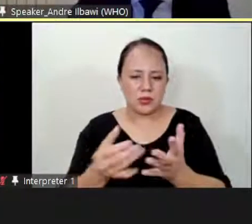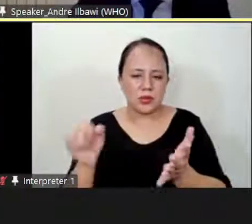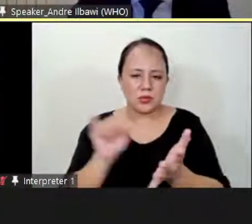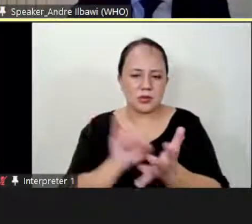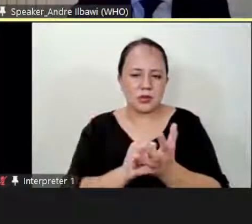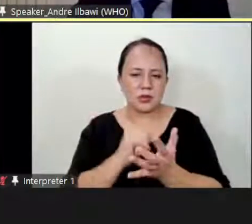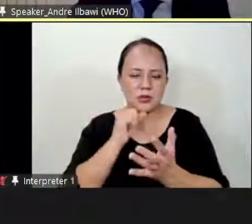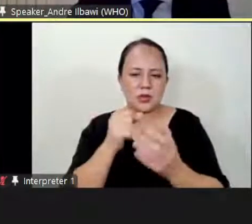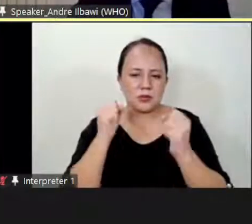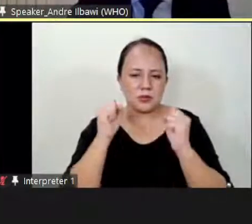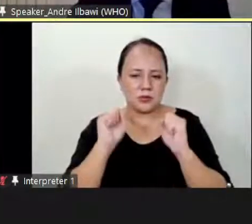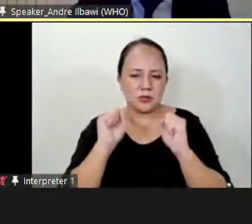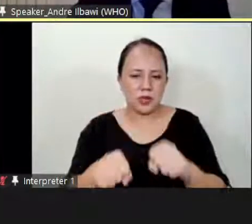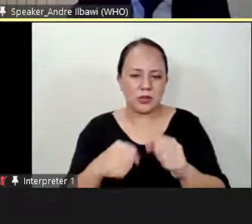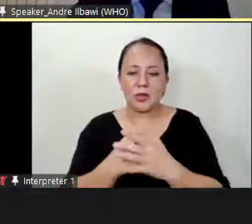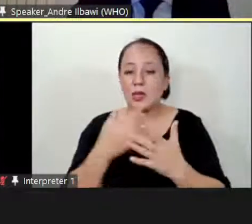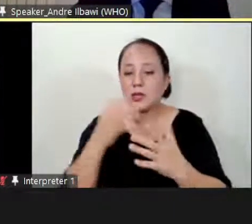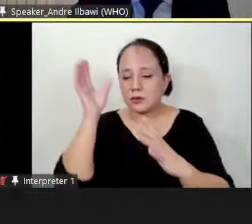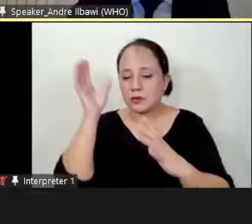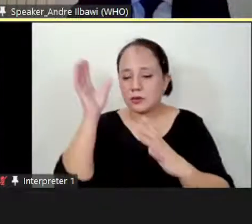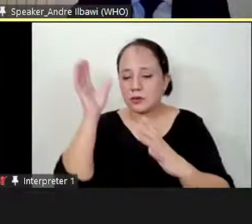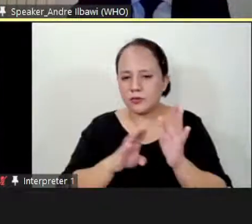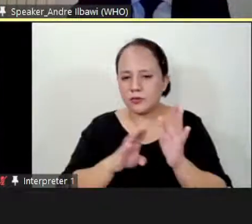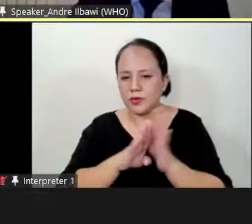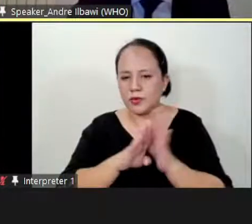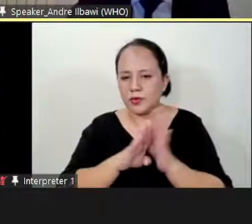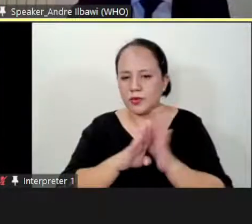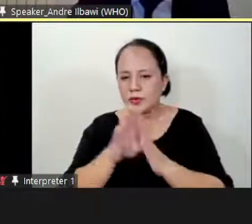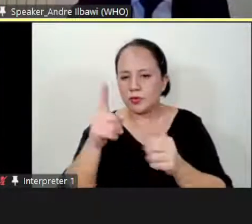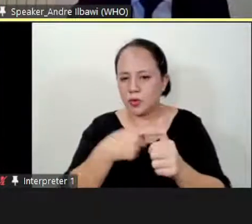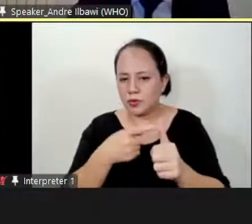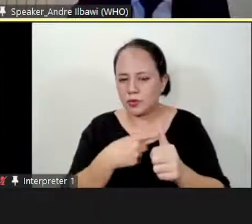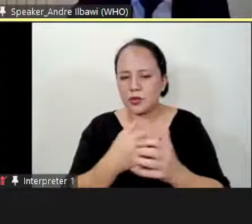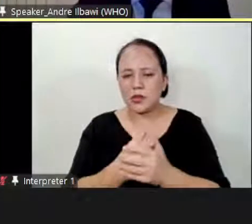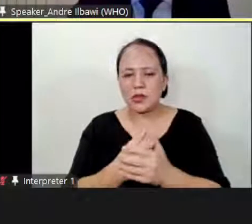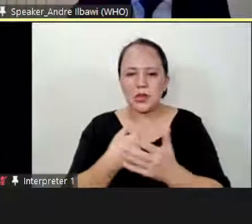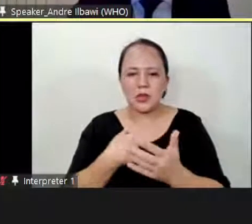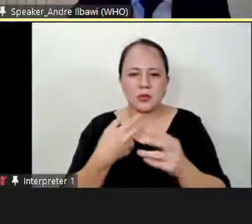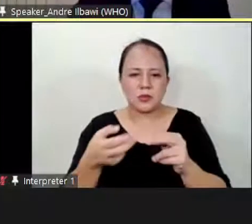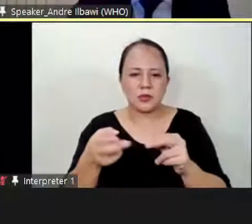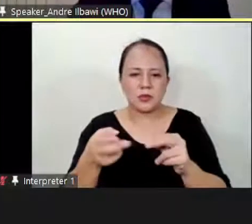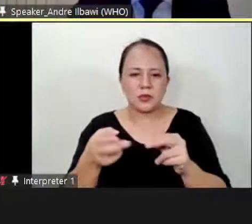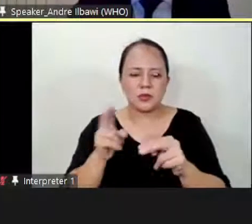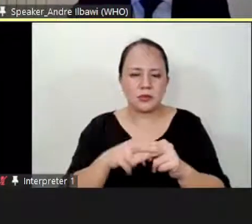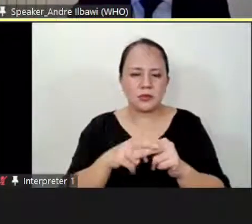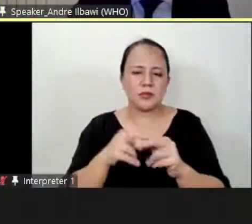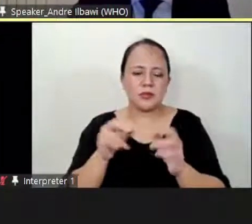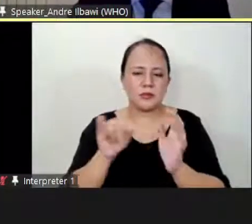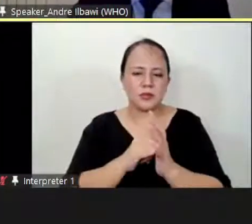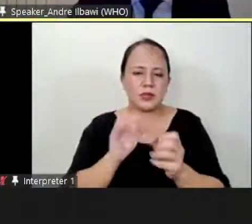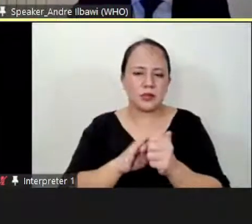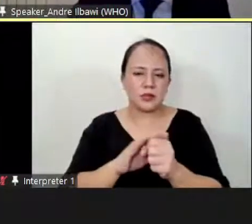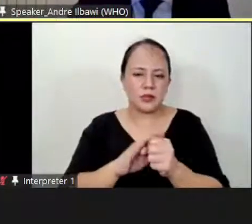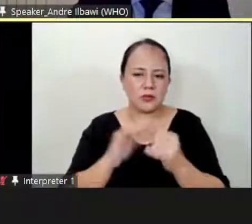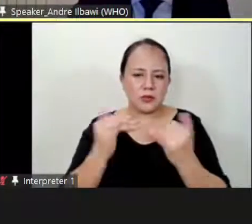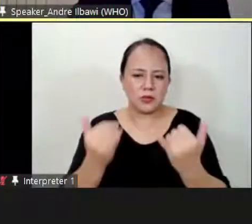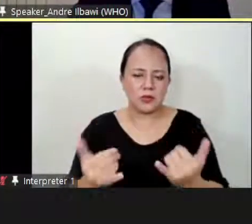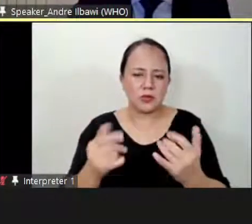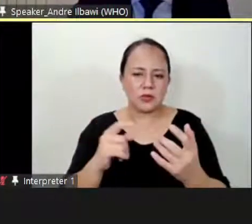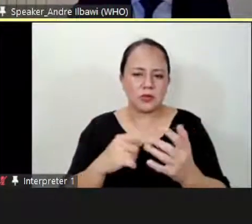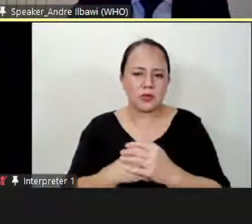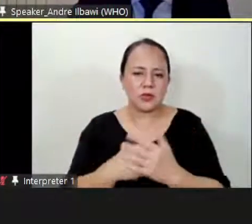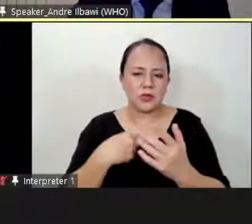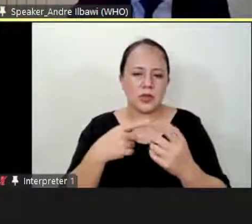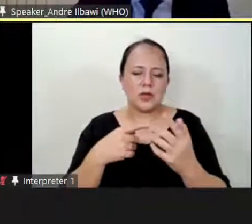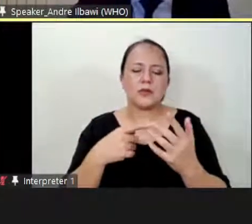possible. Cancer is not seen as a development priority, and the domestic investments have been insufficient to date to reverse the